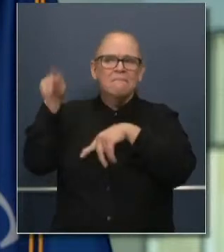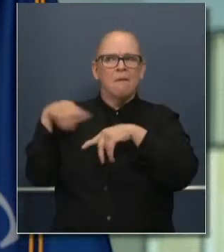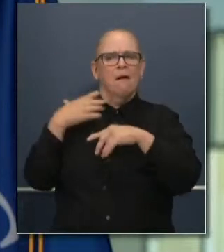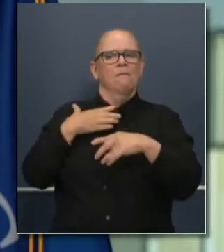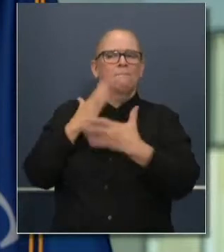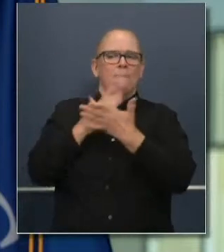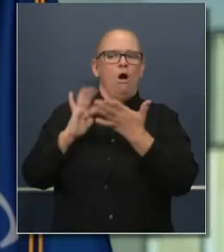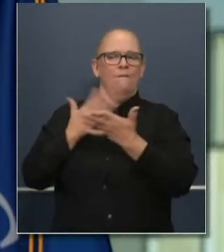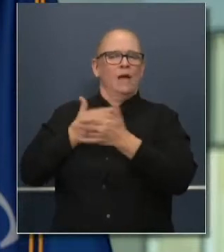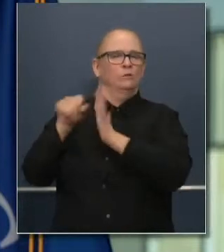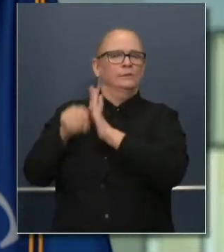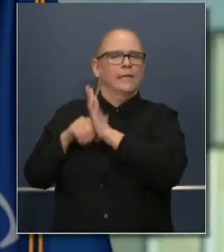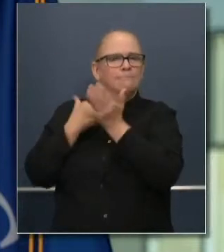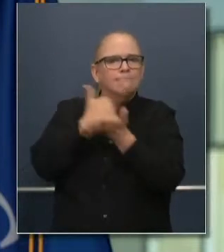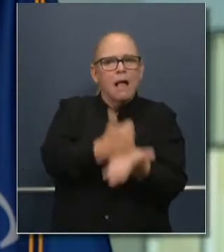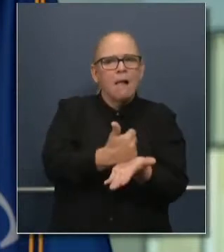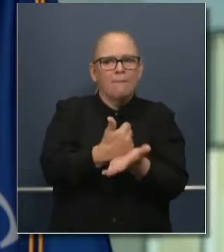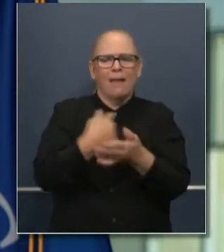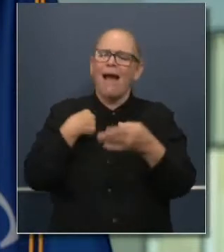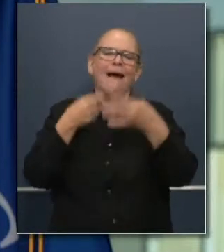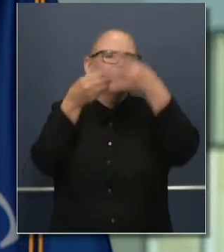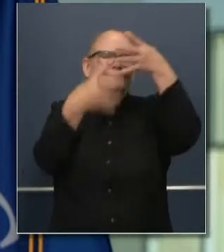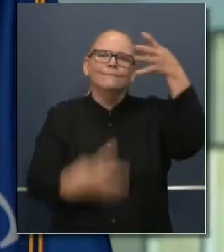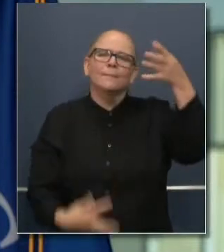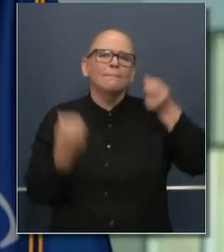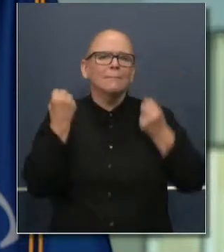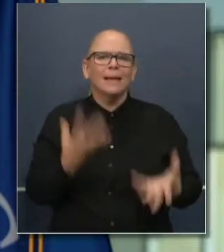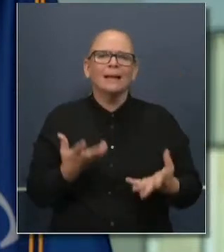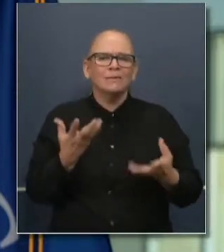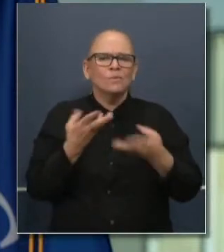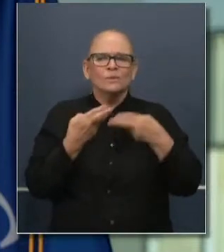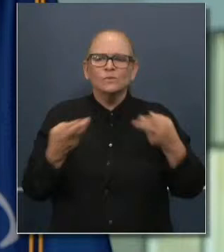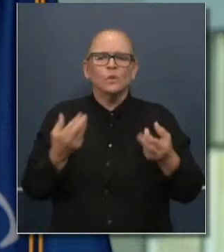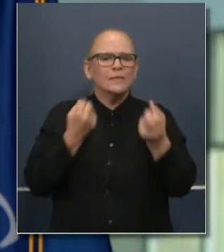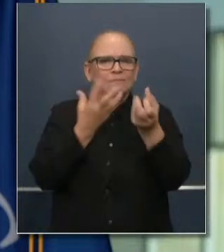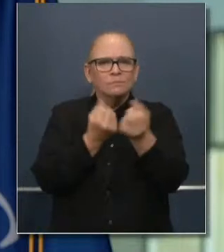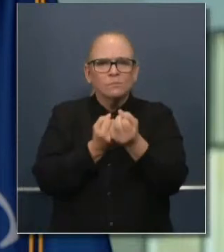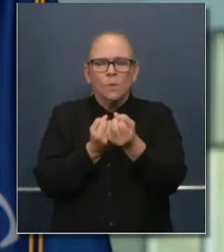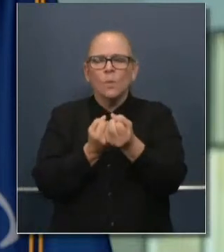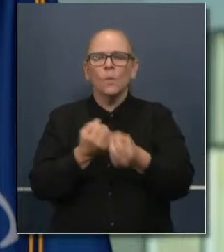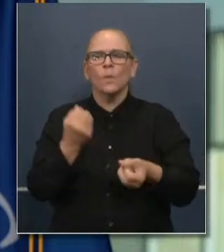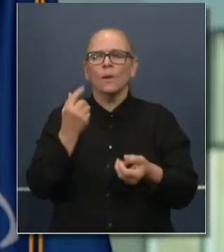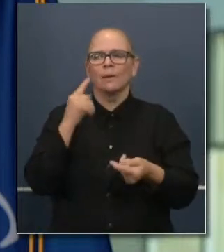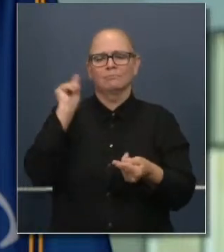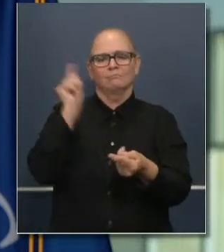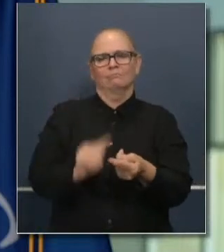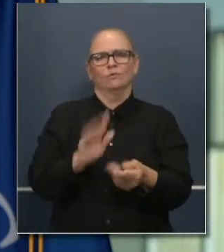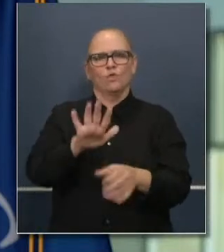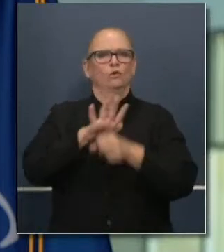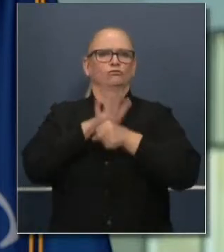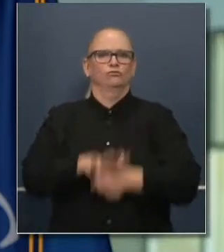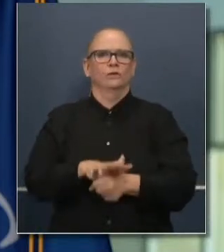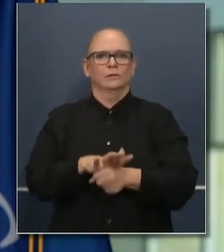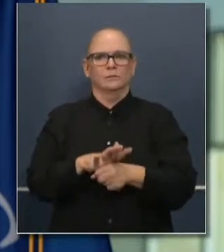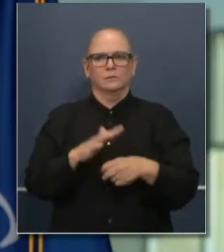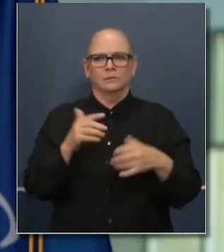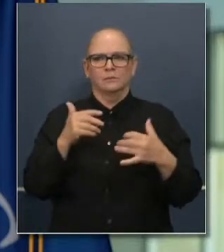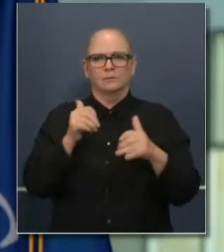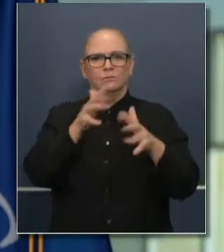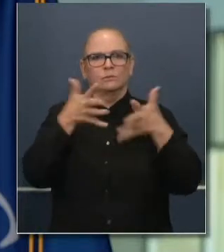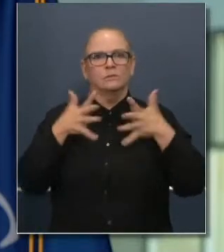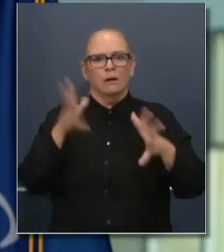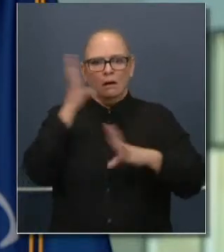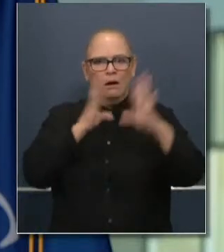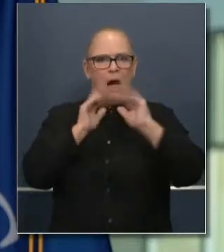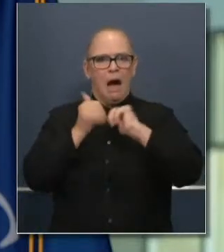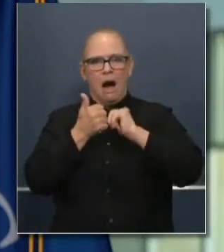what they avail in terms of supports to help mitigate your stress and anxiety. There are all kinds, there's a suite